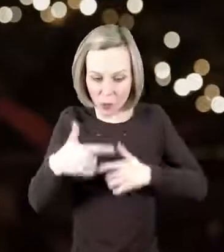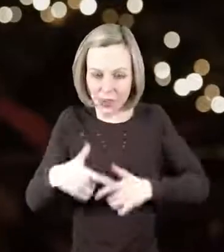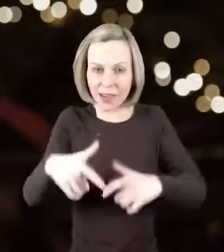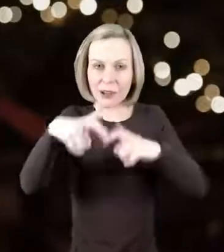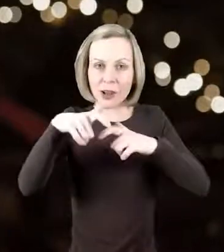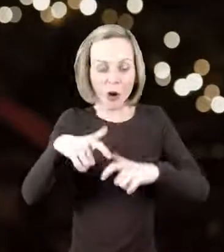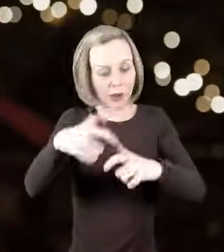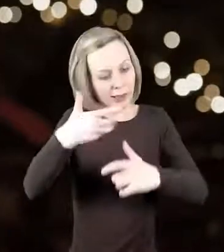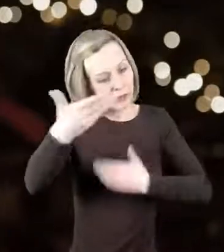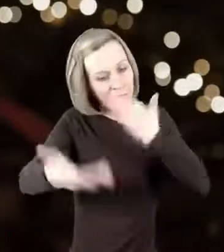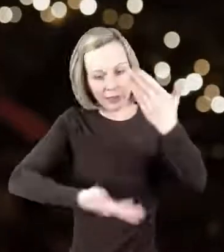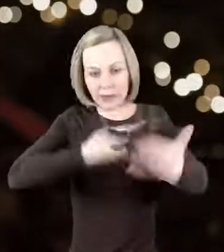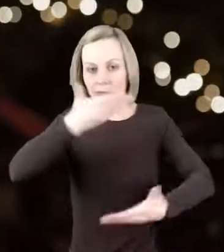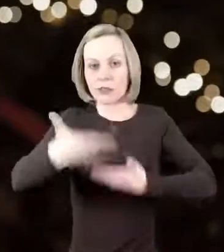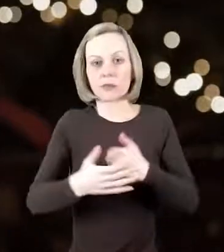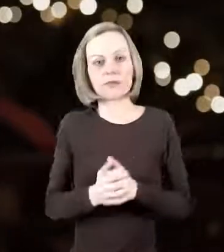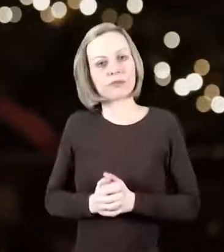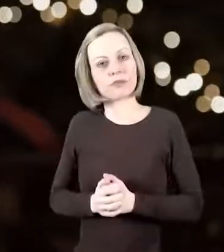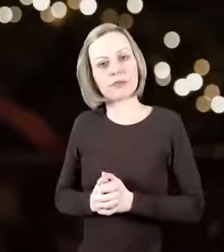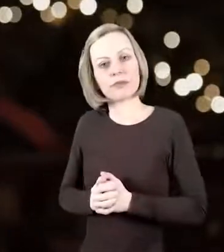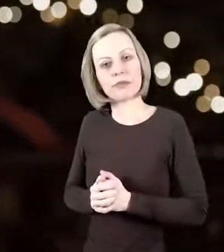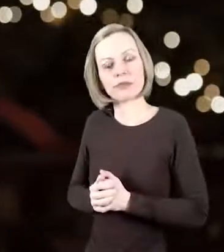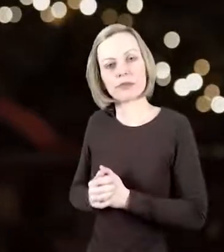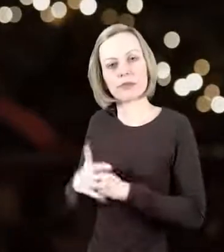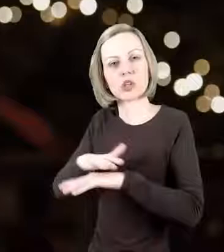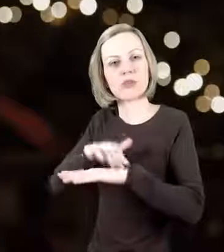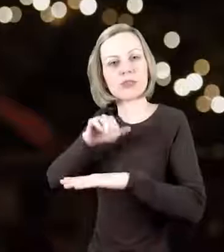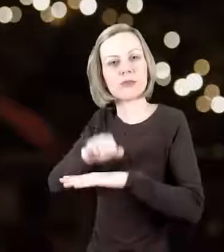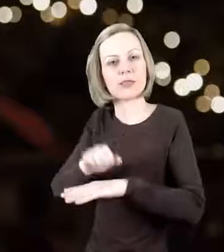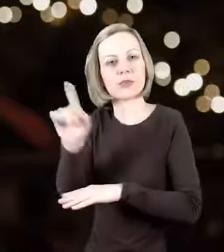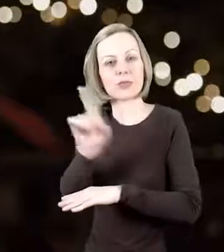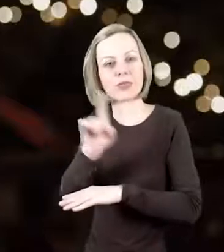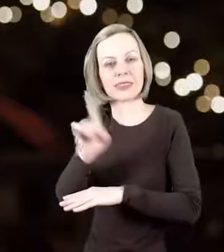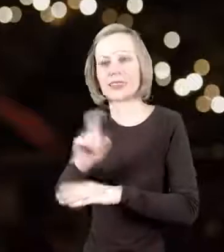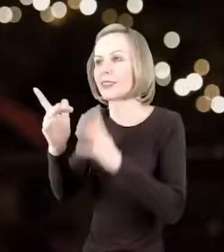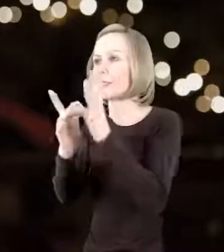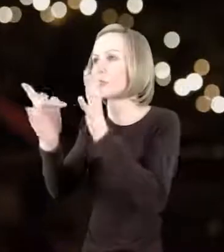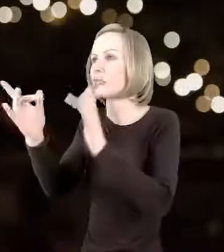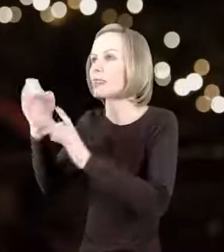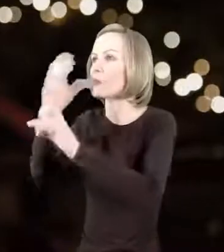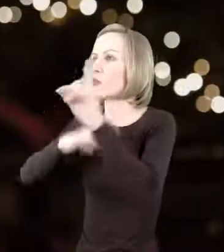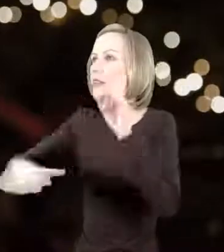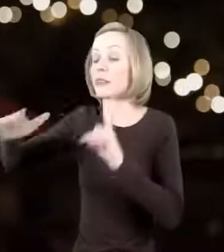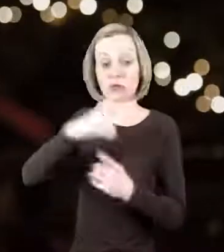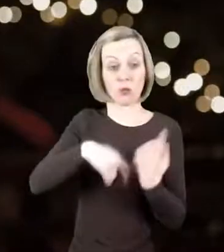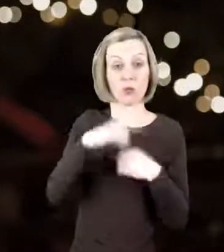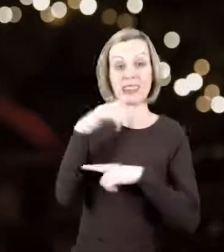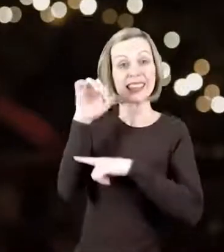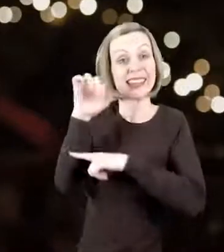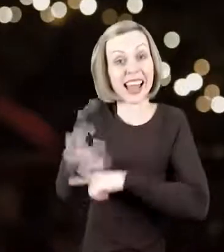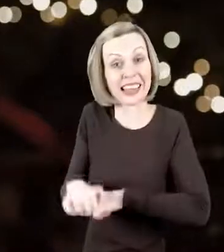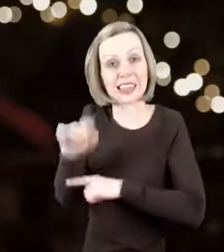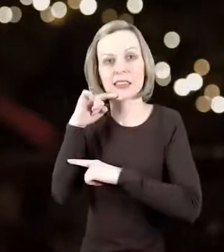Christmas is the gift that goes on giving. In the old cliche, Christmas is the gift